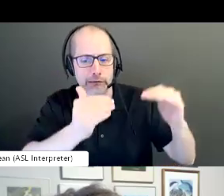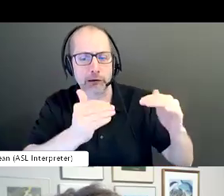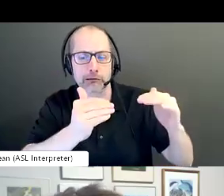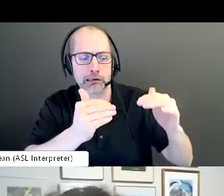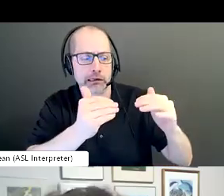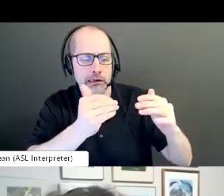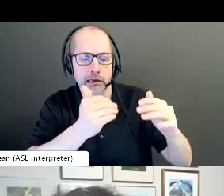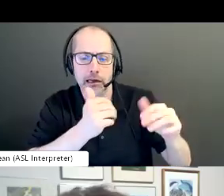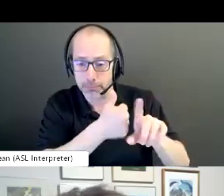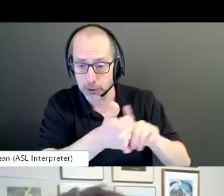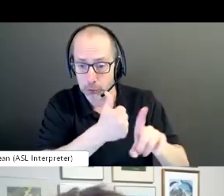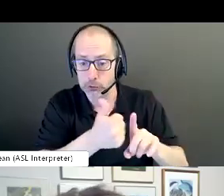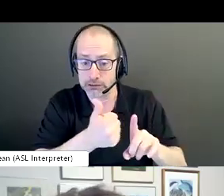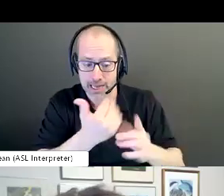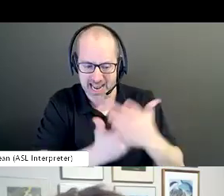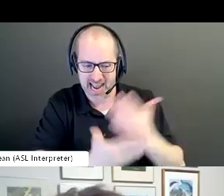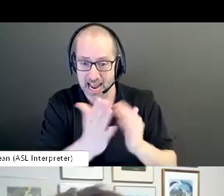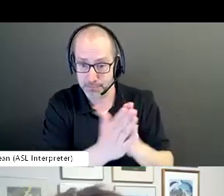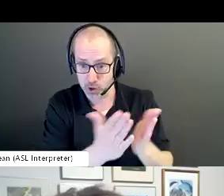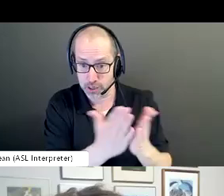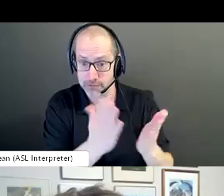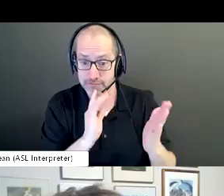developed in Regina.